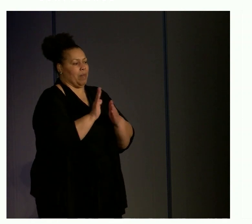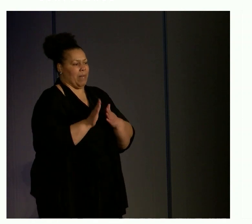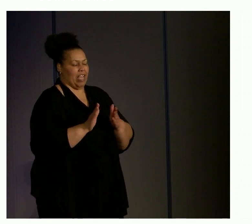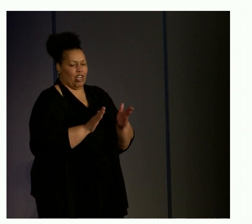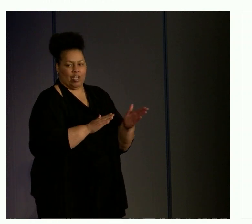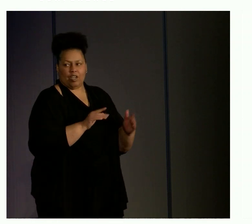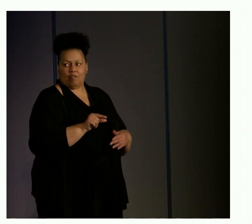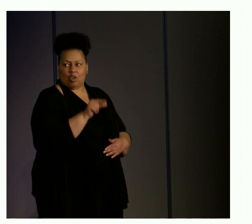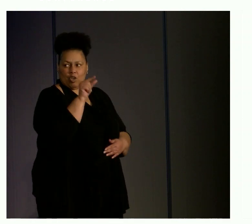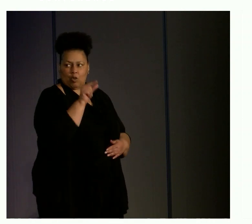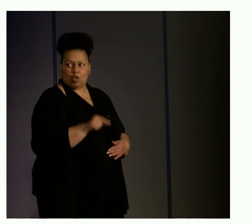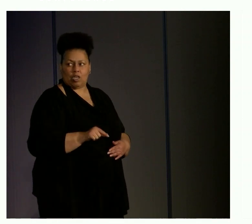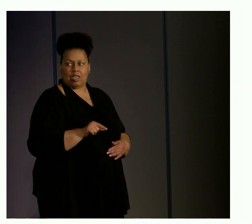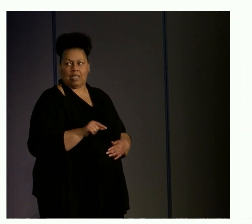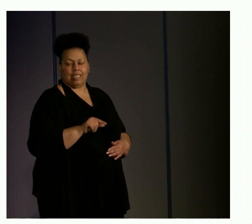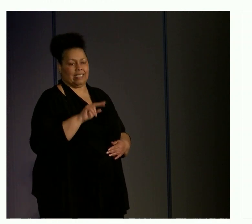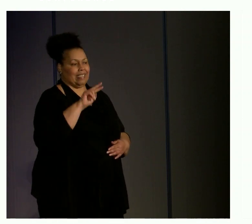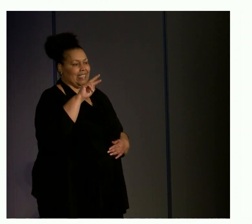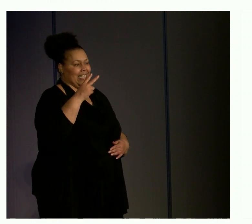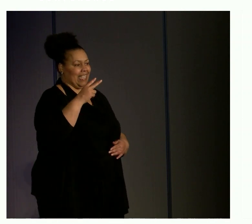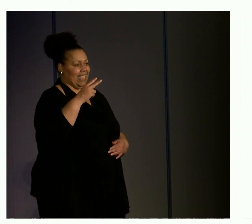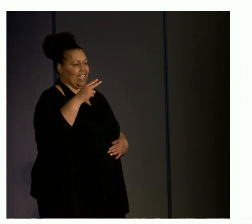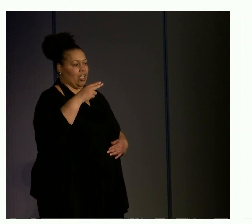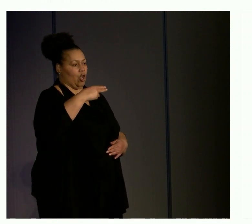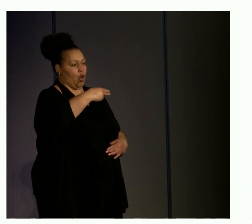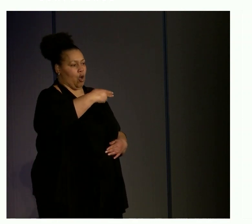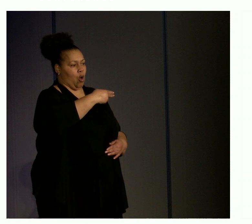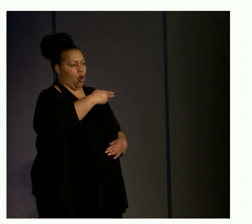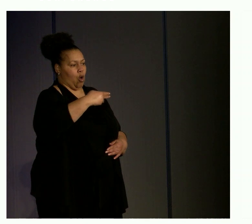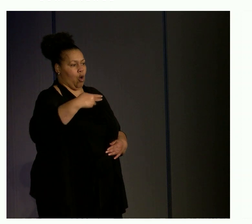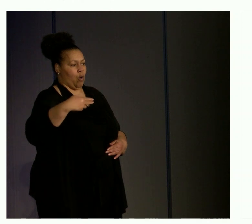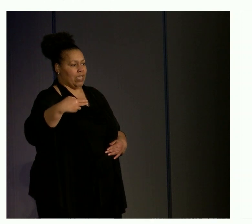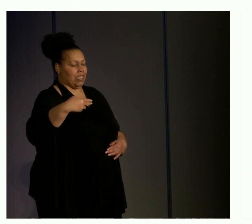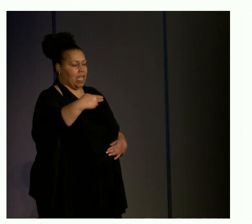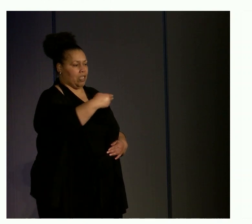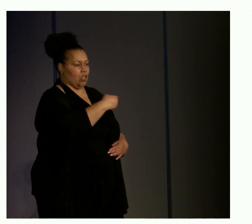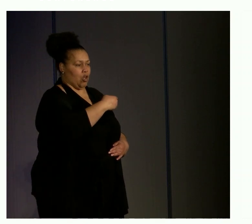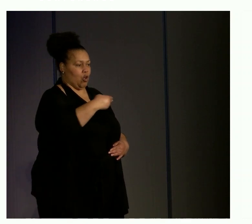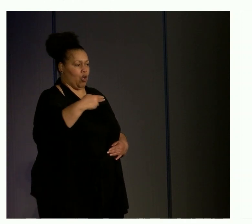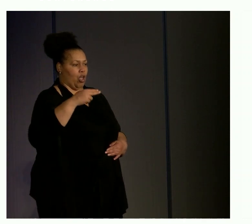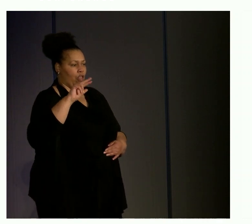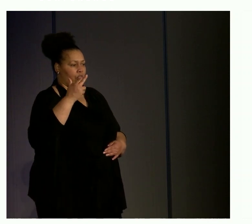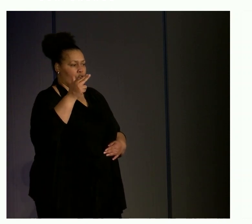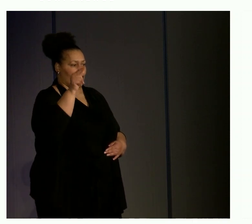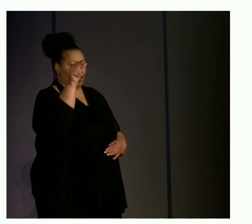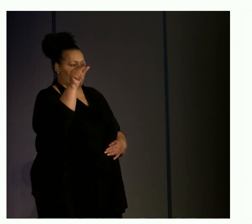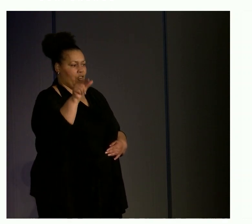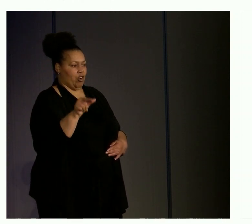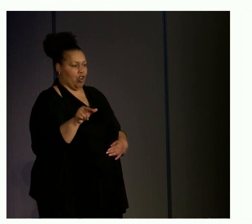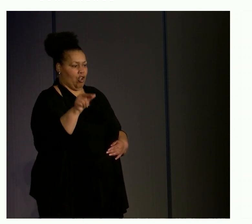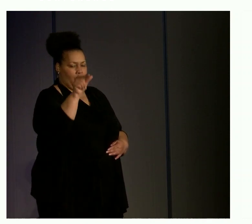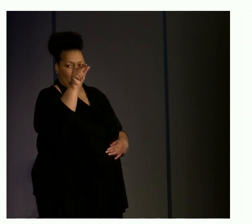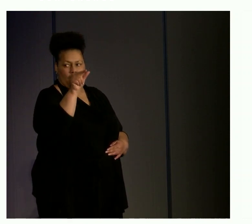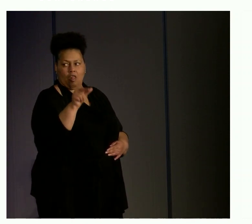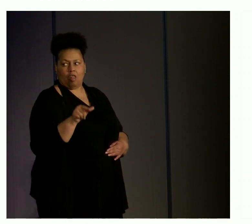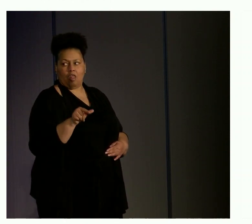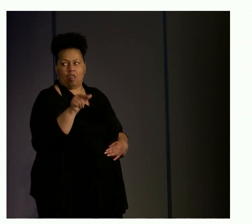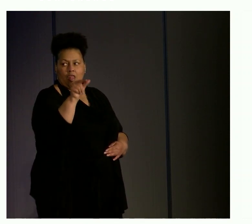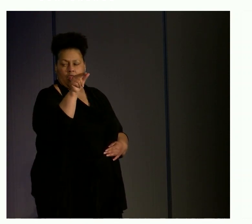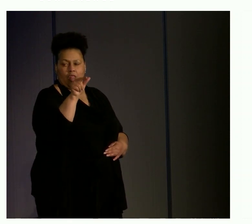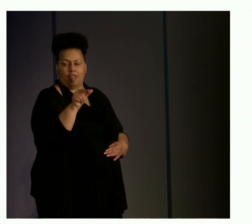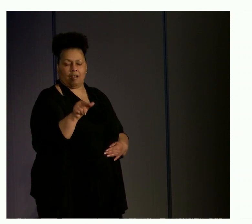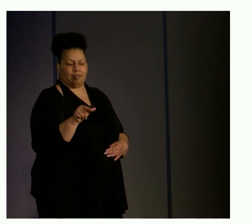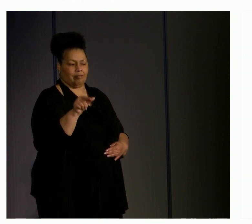Okay, second one will be horizontal. Third one will be vertical.